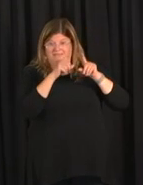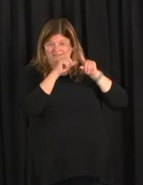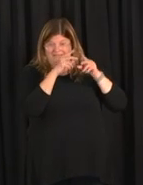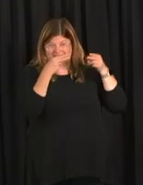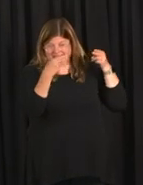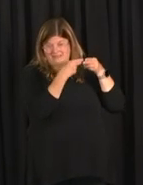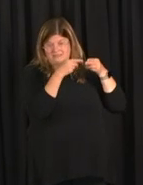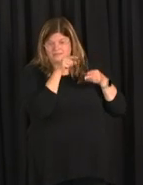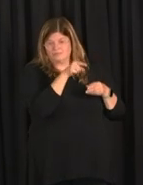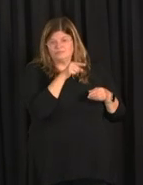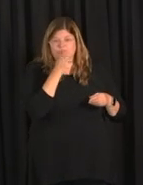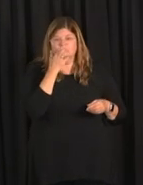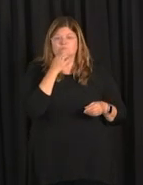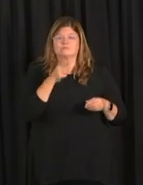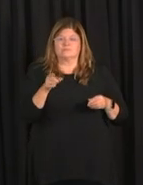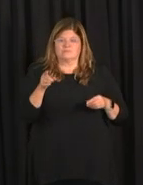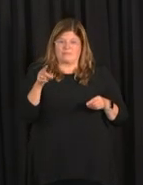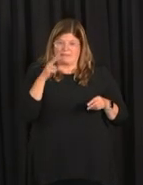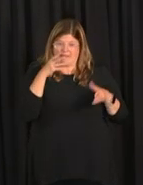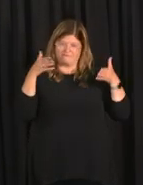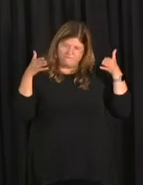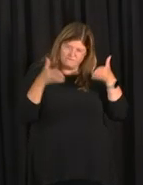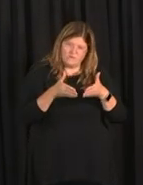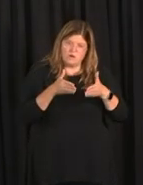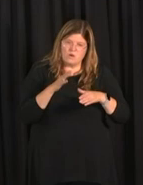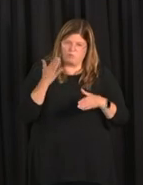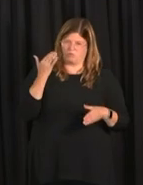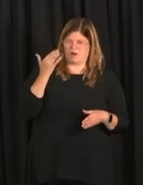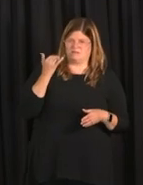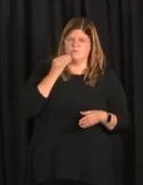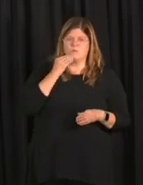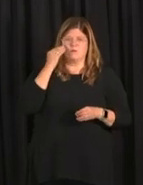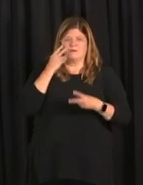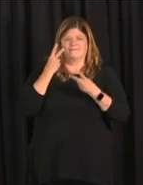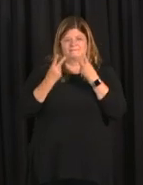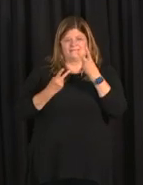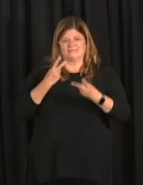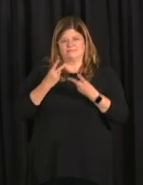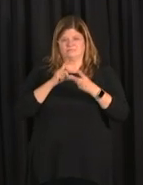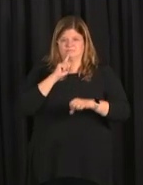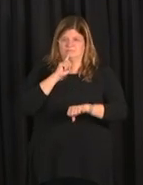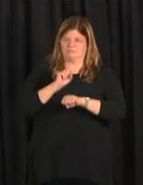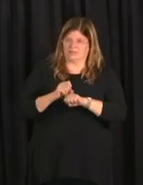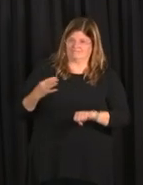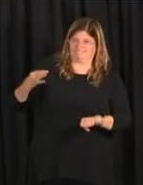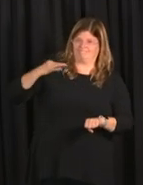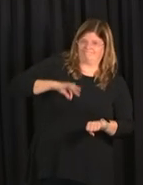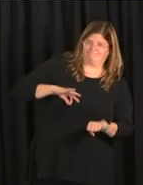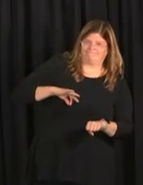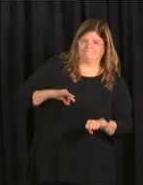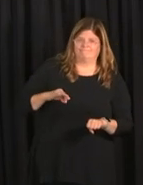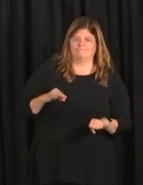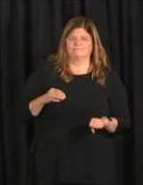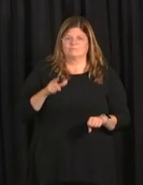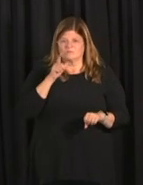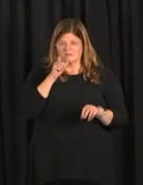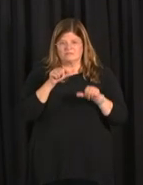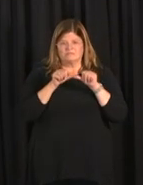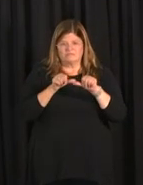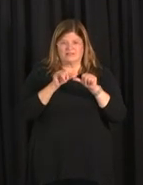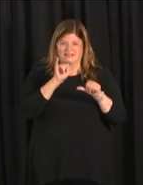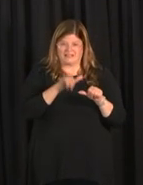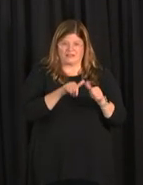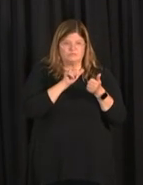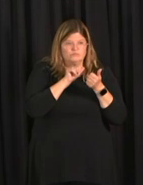we want to just spend some time highlighting why home visits actually have benefit and why we will continue with this